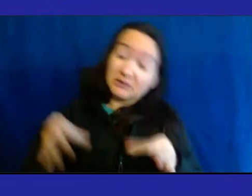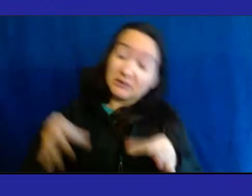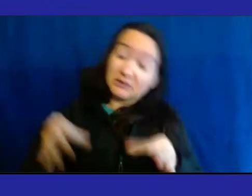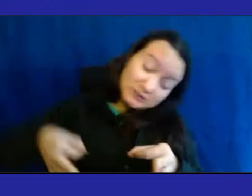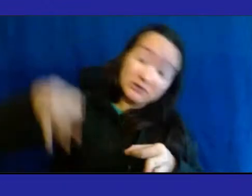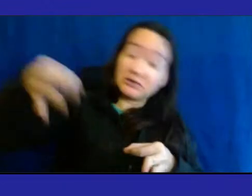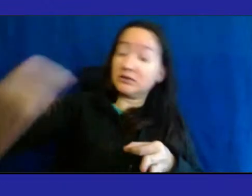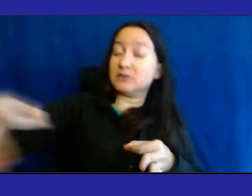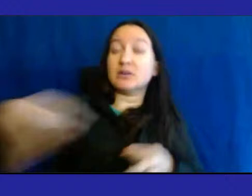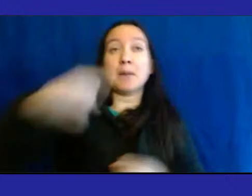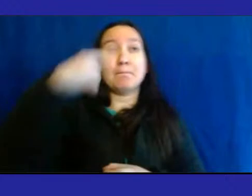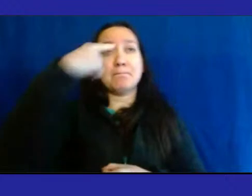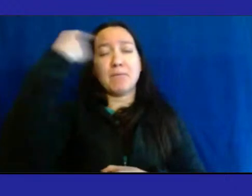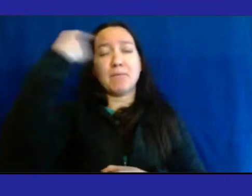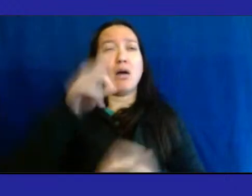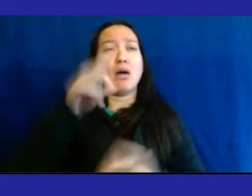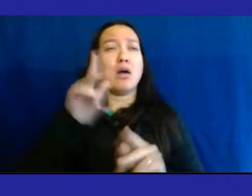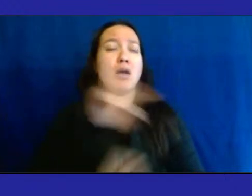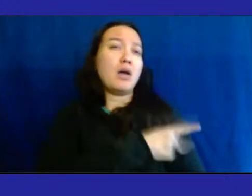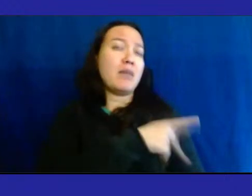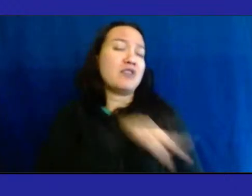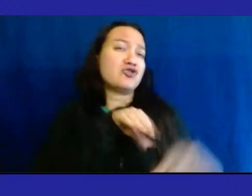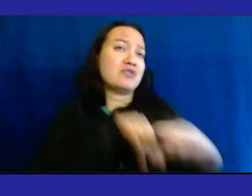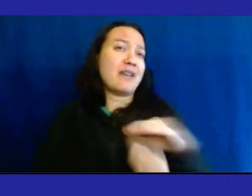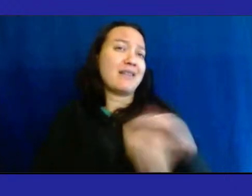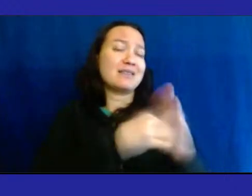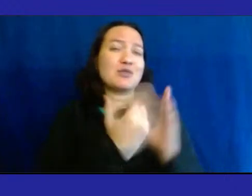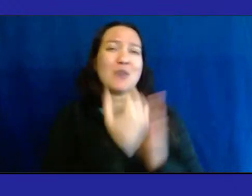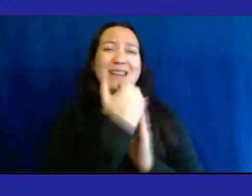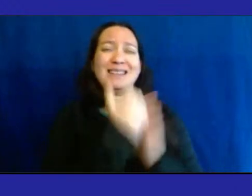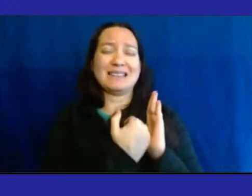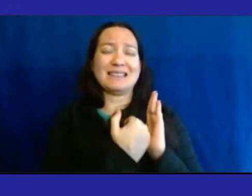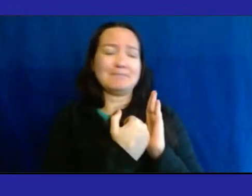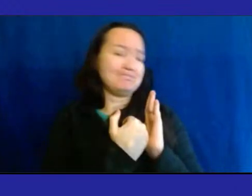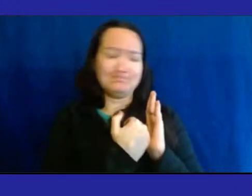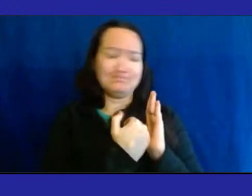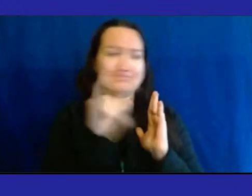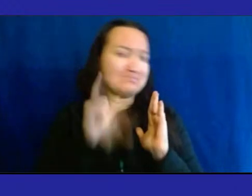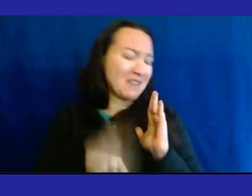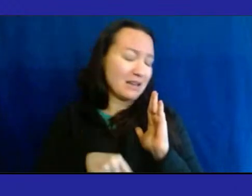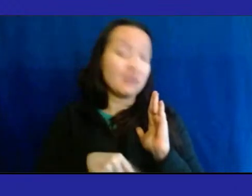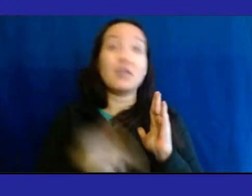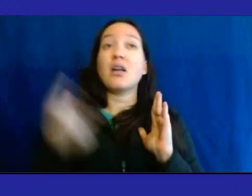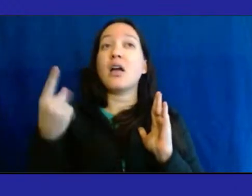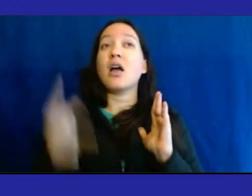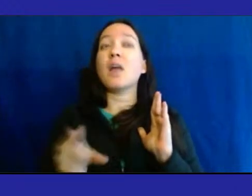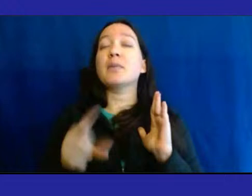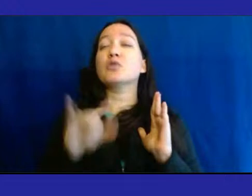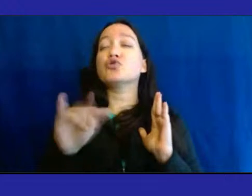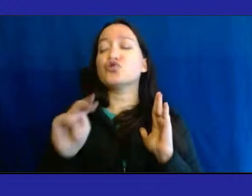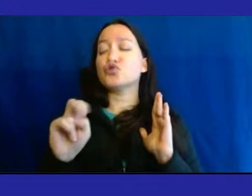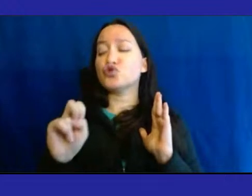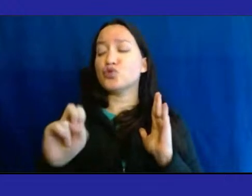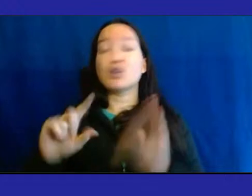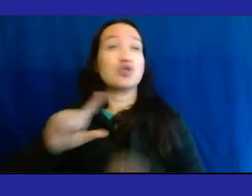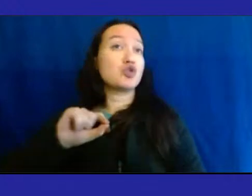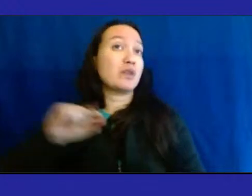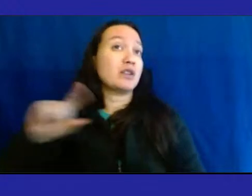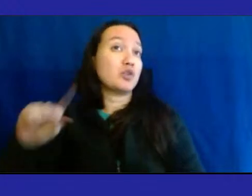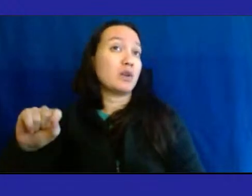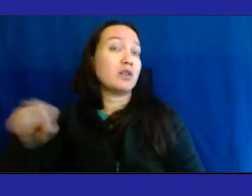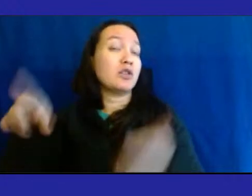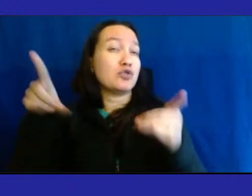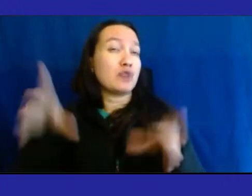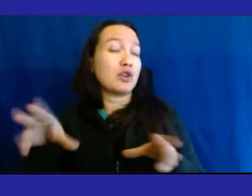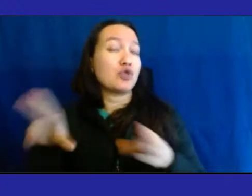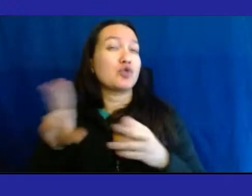Black patients' access to the transplant waiting list. And in fact, in June of 2020, the directors of the United